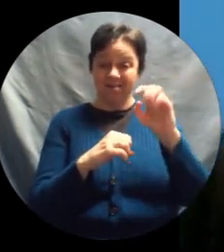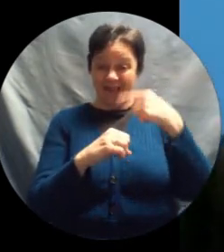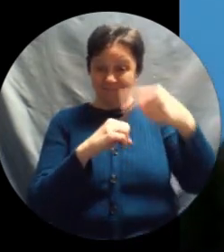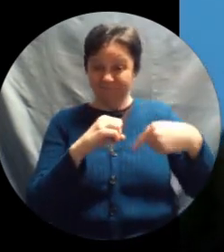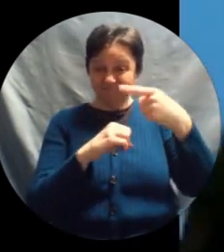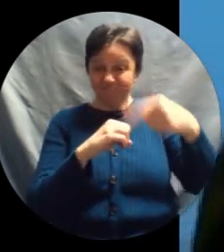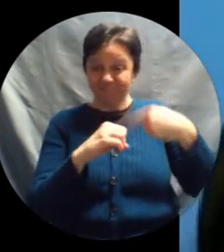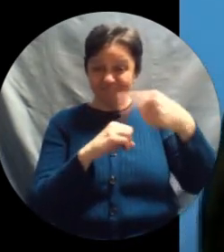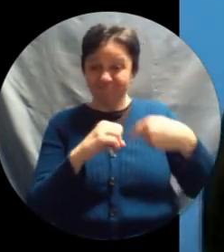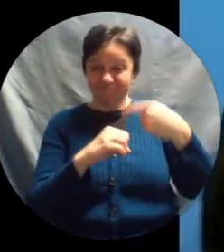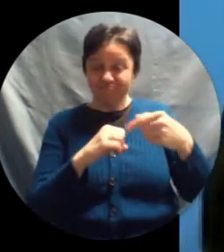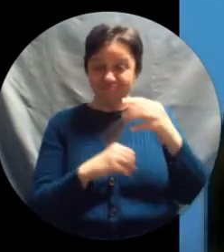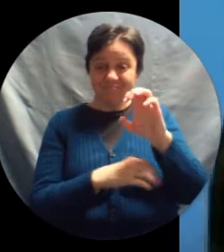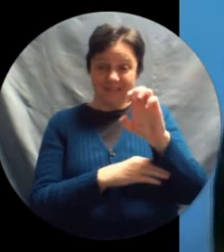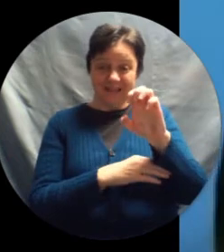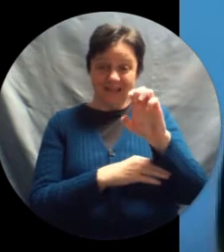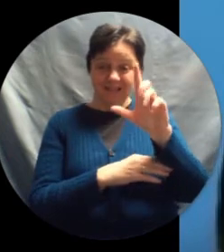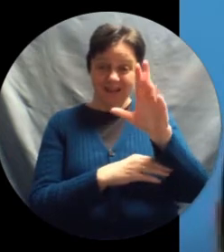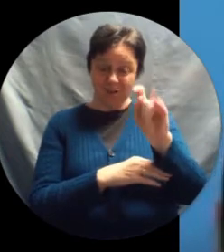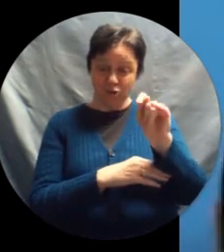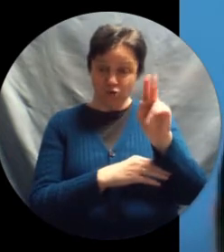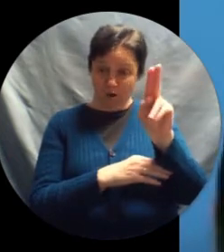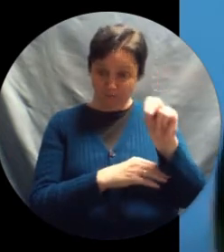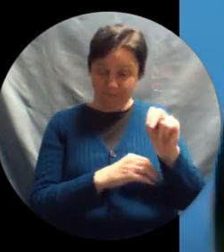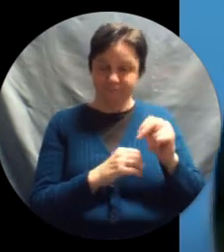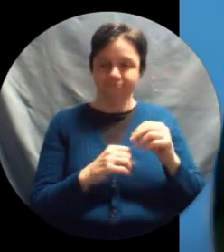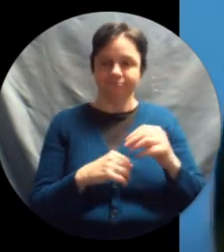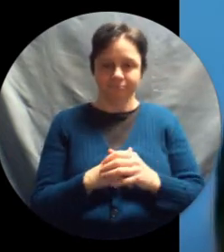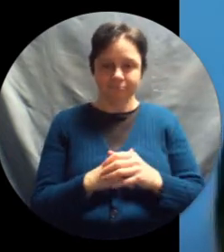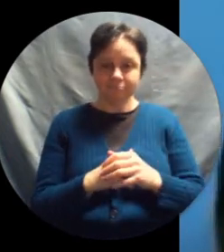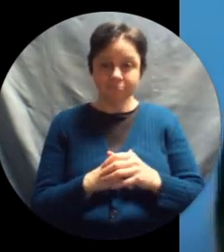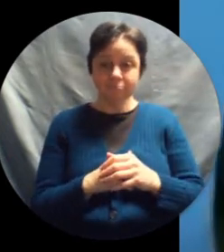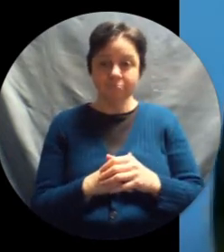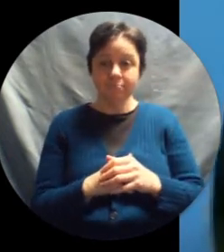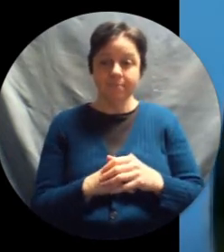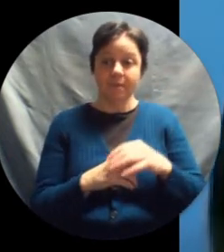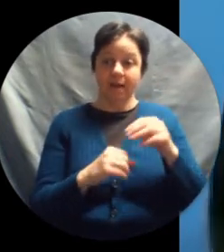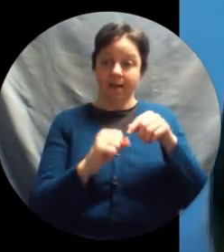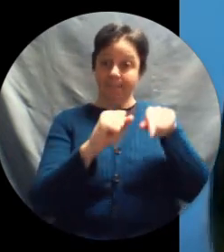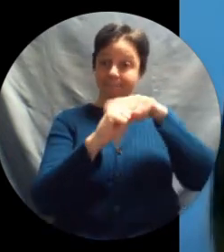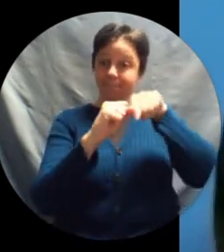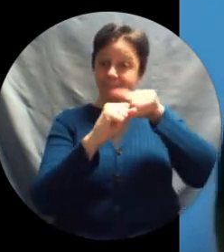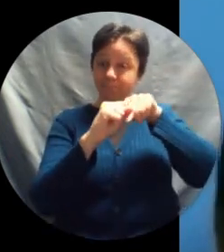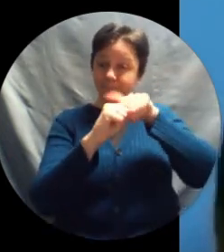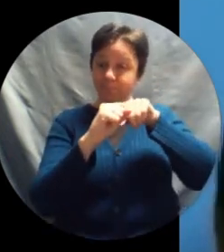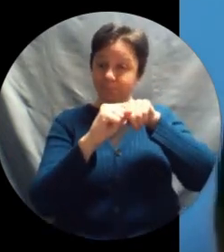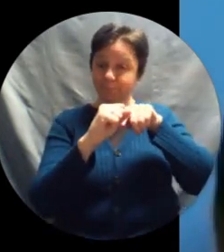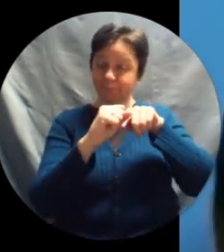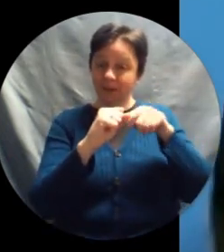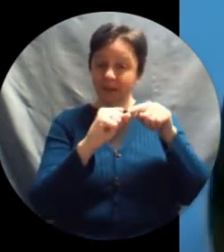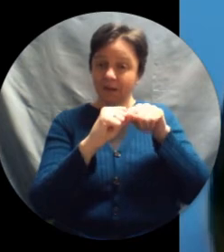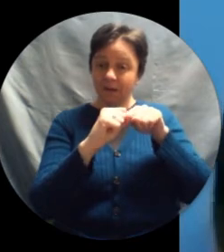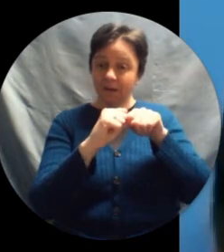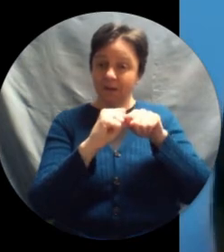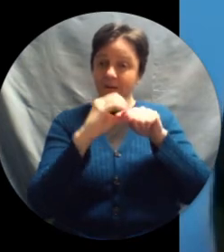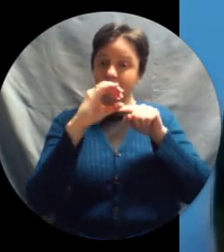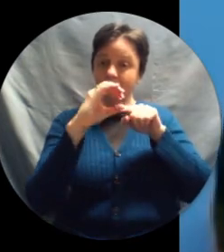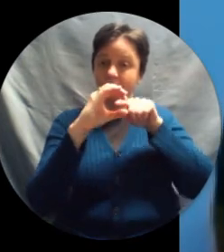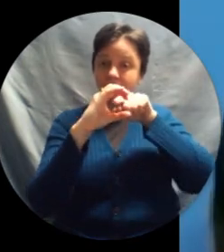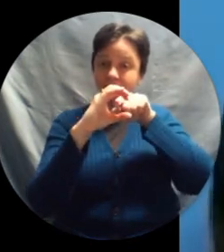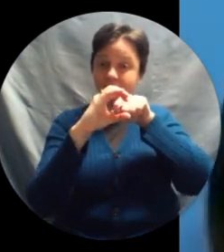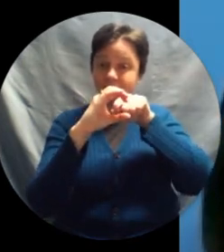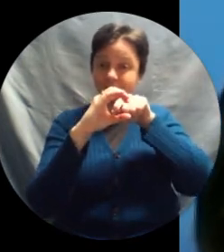So inside the nucleus of an atom, we're going to find protons and neutrons. These kind of